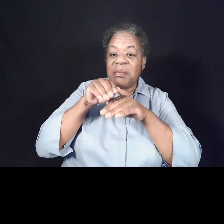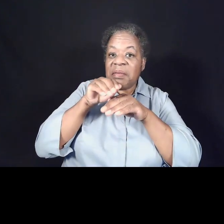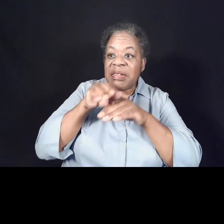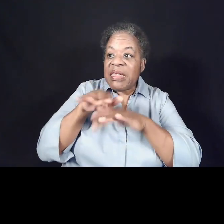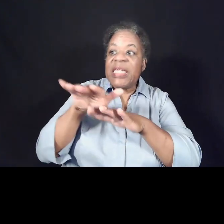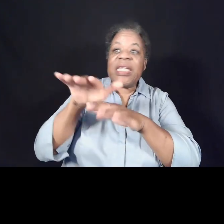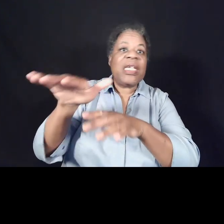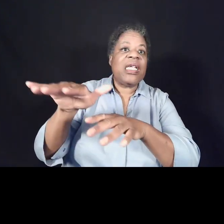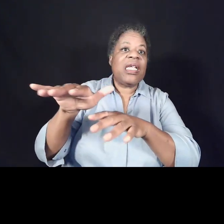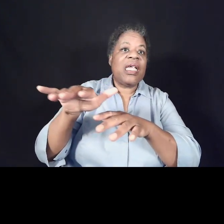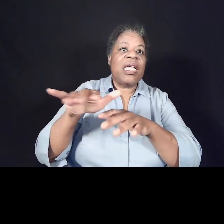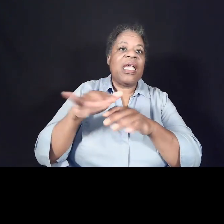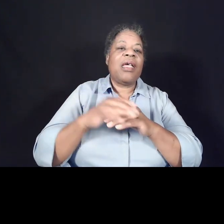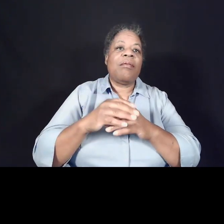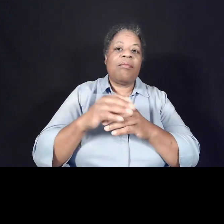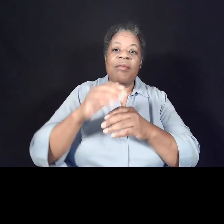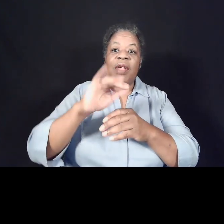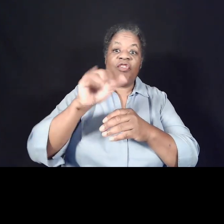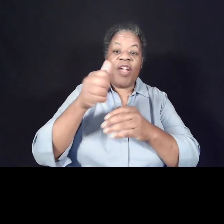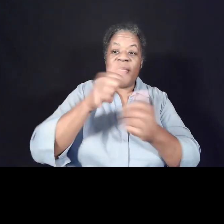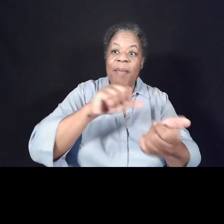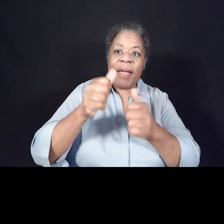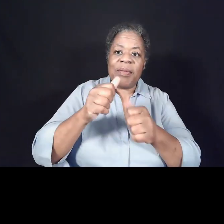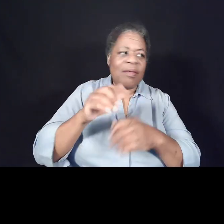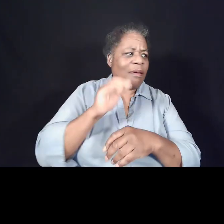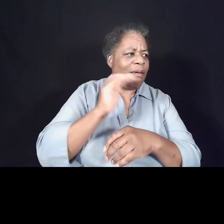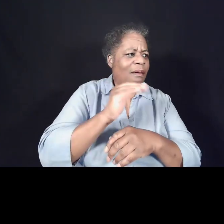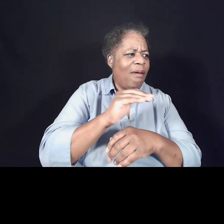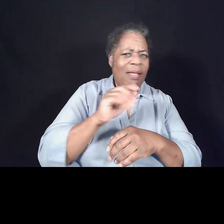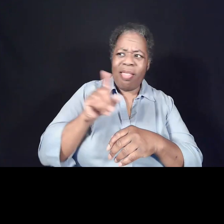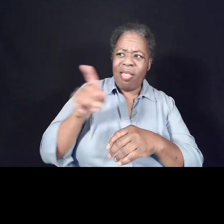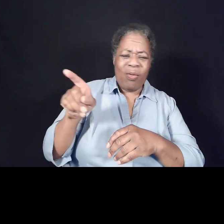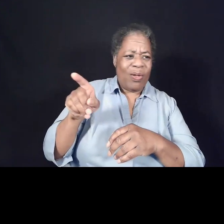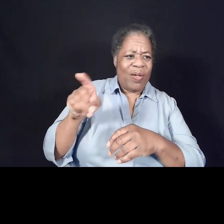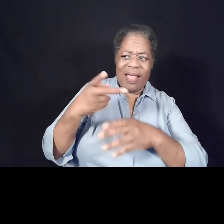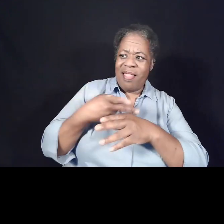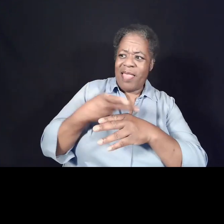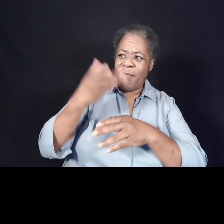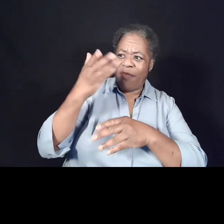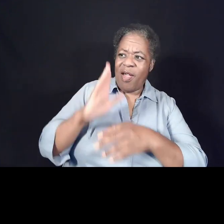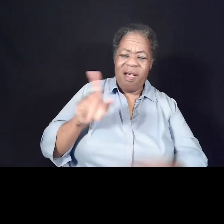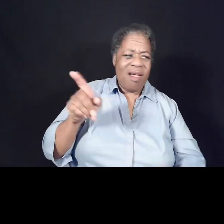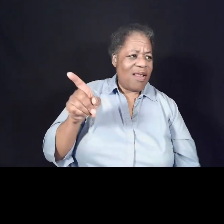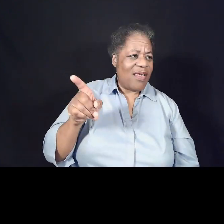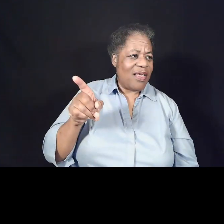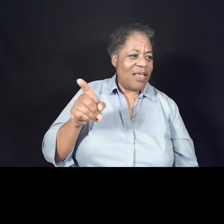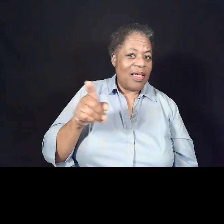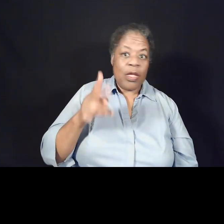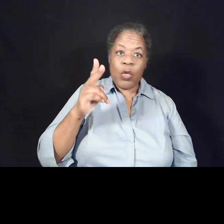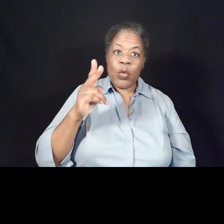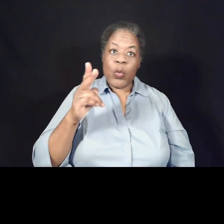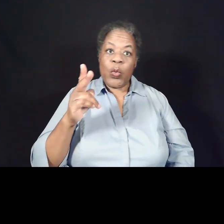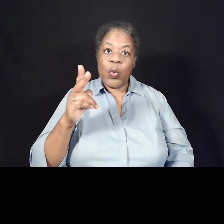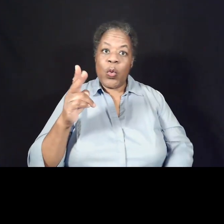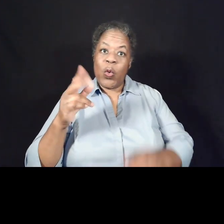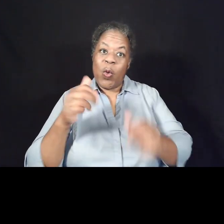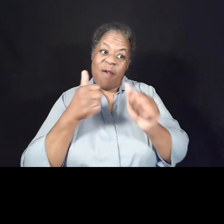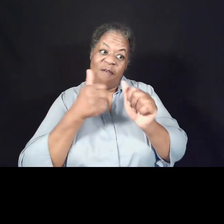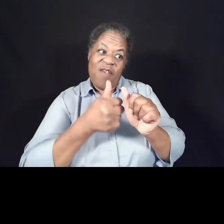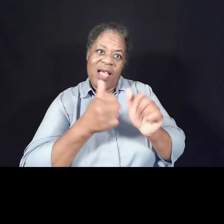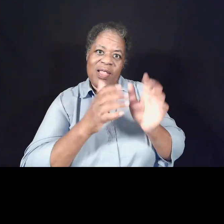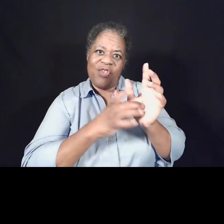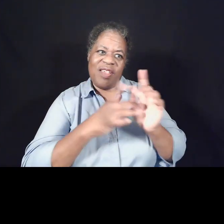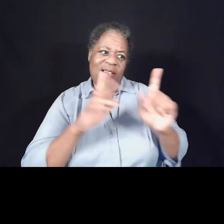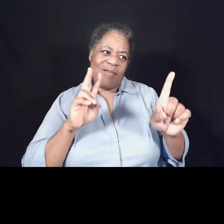to some of his followers. "Look," he said, "the Lamb of God." Well, two of them fell in behind Jesus and began following